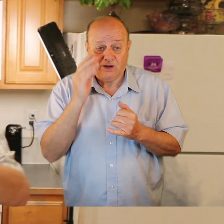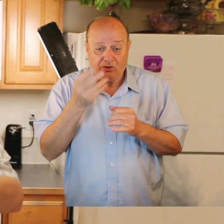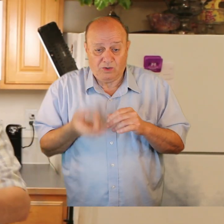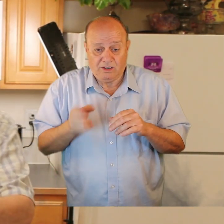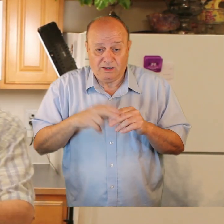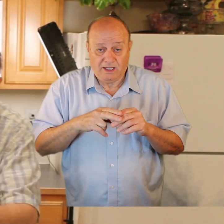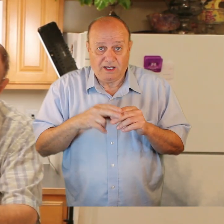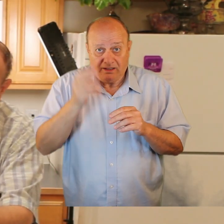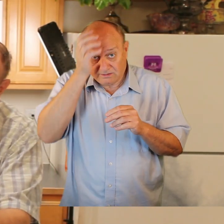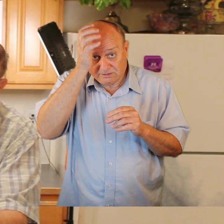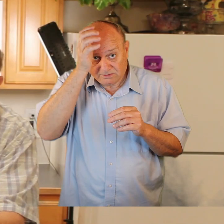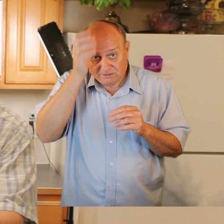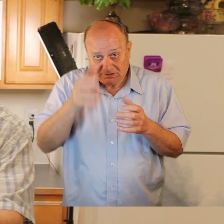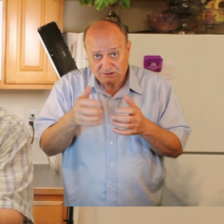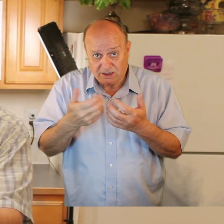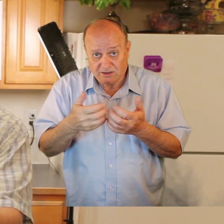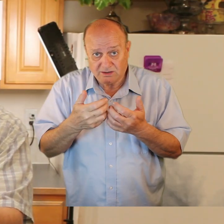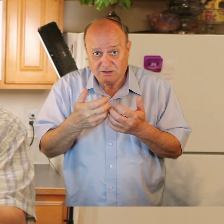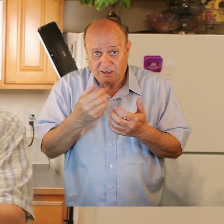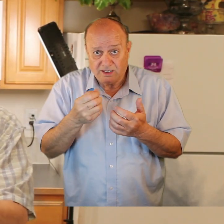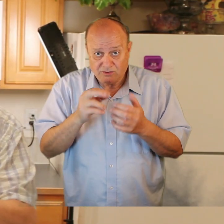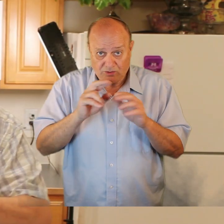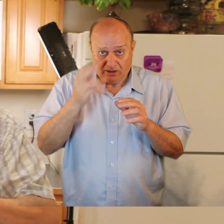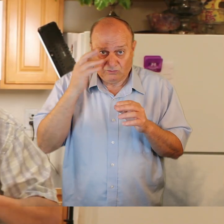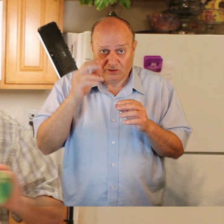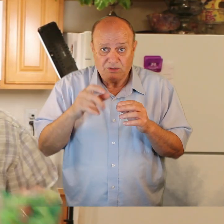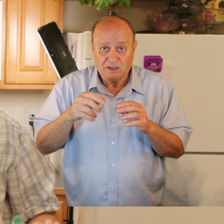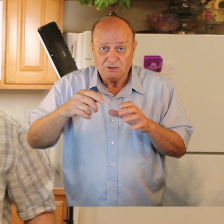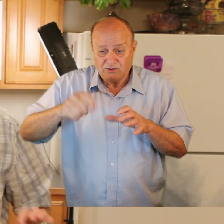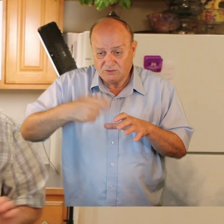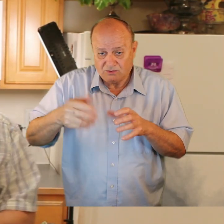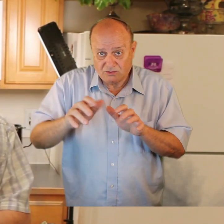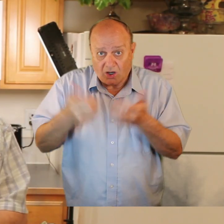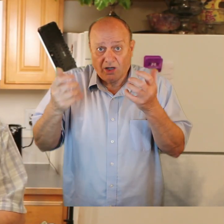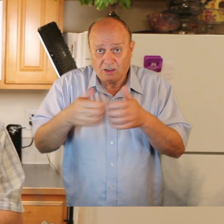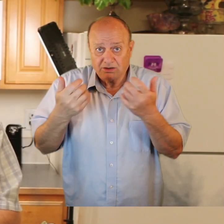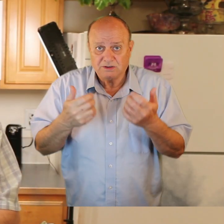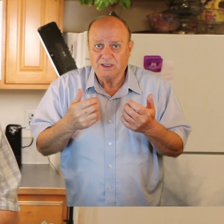the salad. It's ready for me to toss. I don't have to toss it now. By